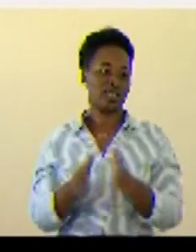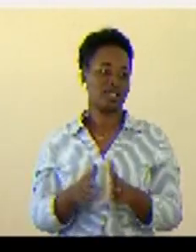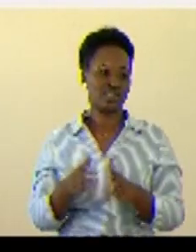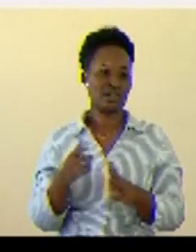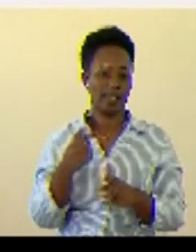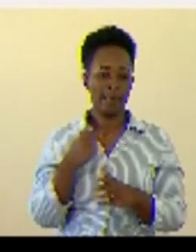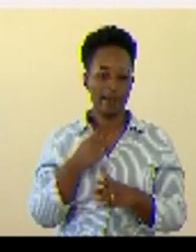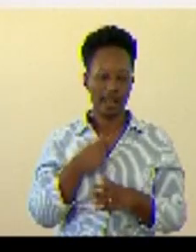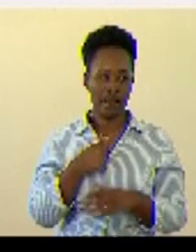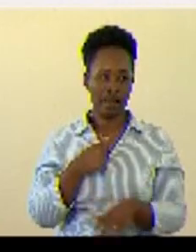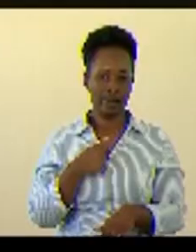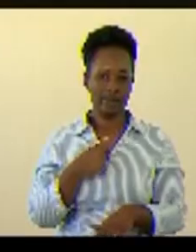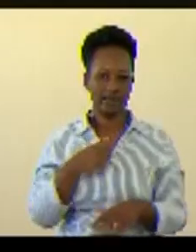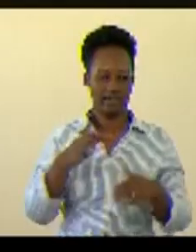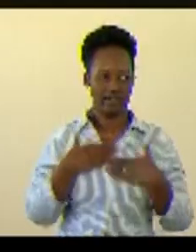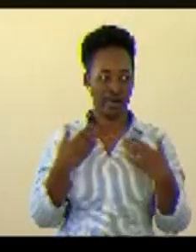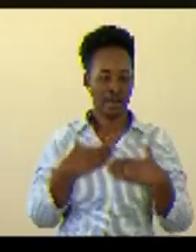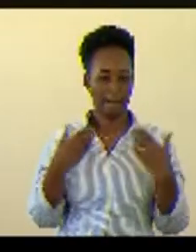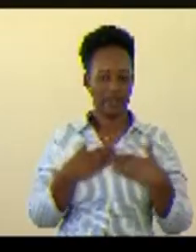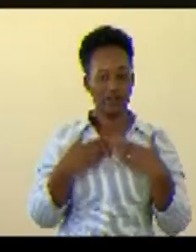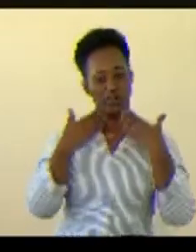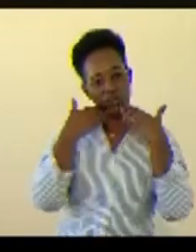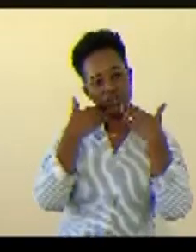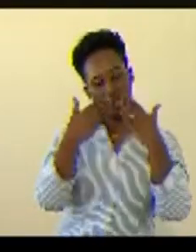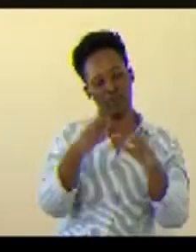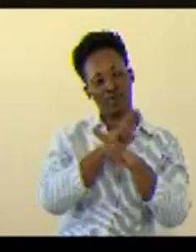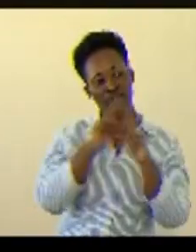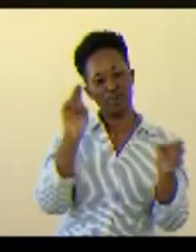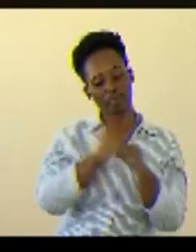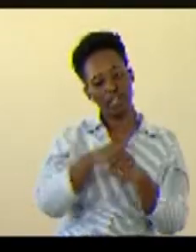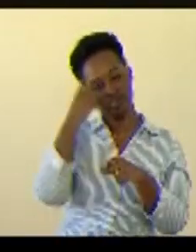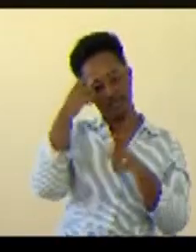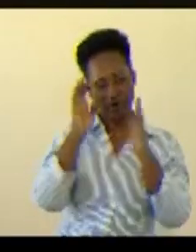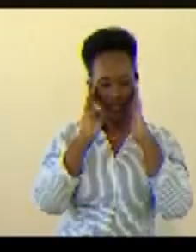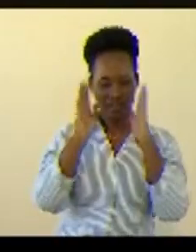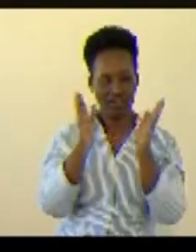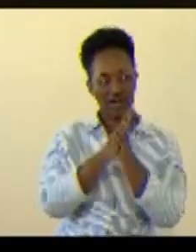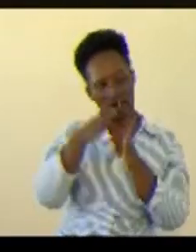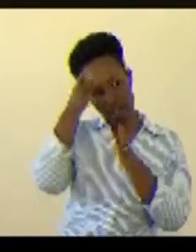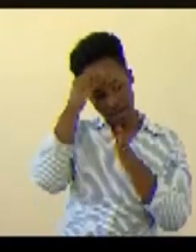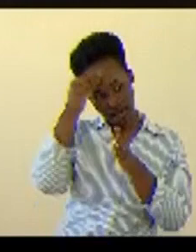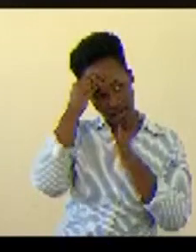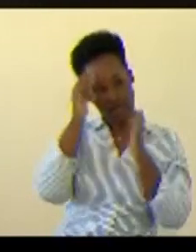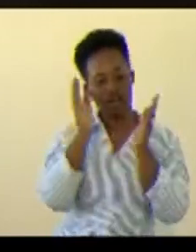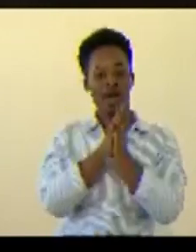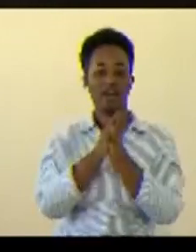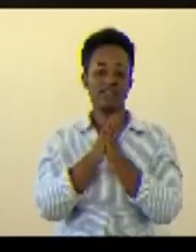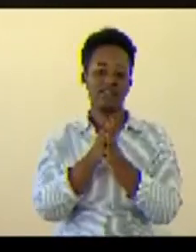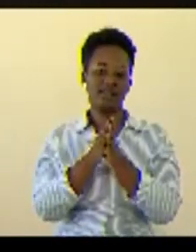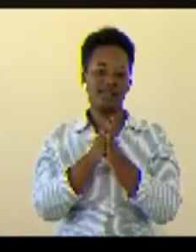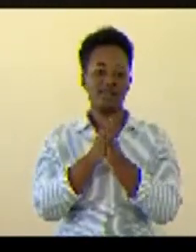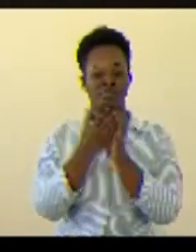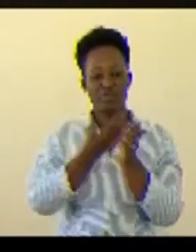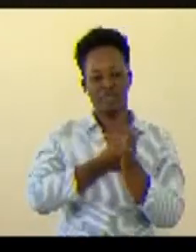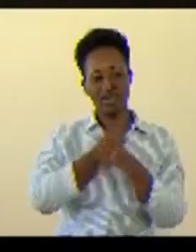I am very happy to thank you very much for watching and learning. And I wish you a